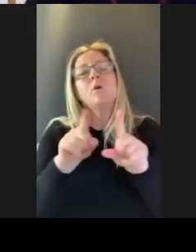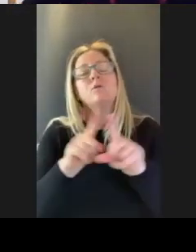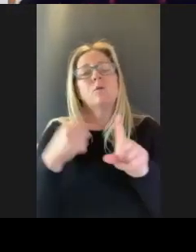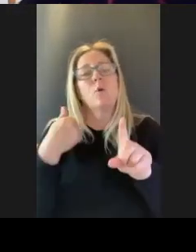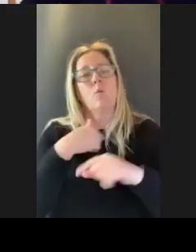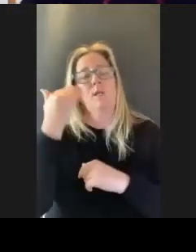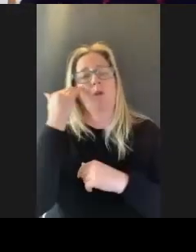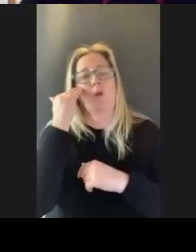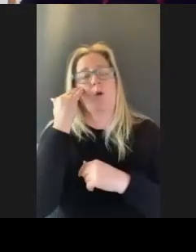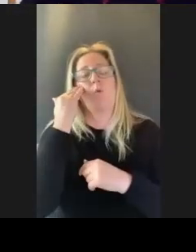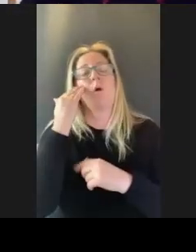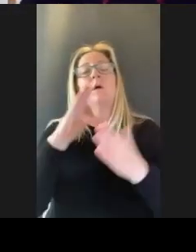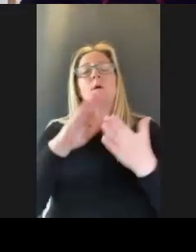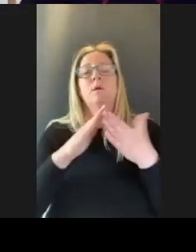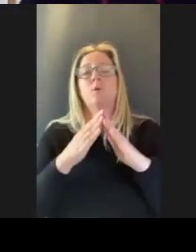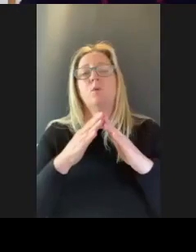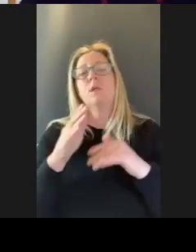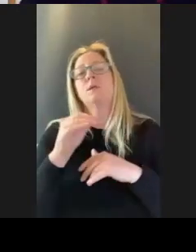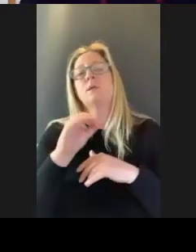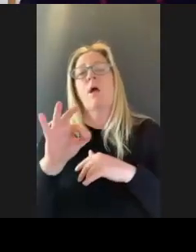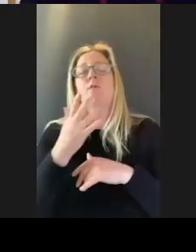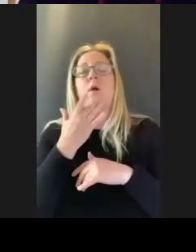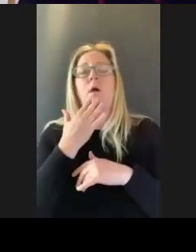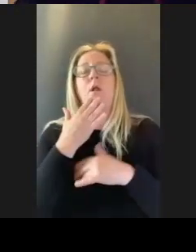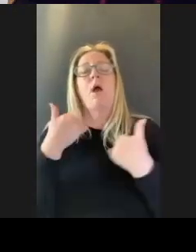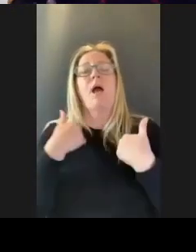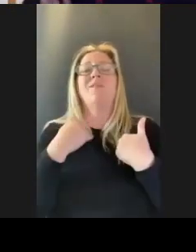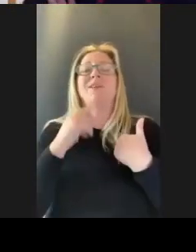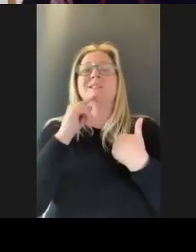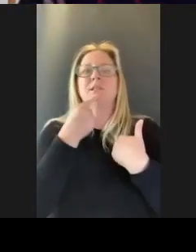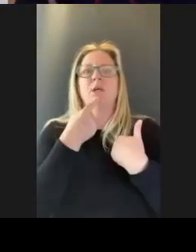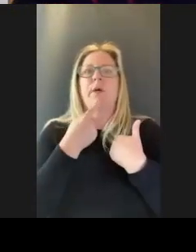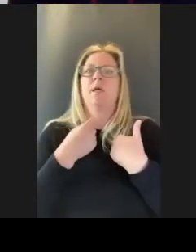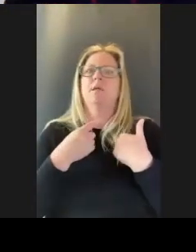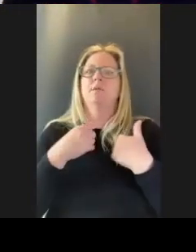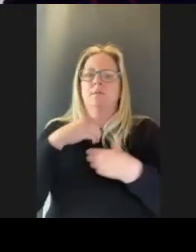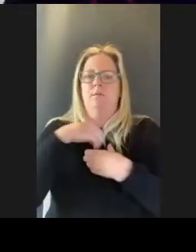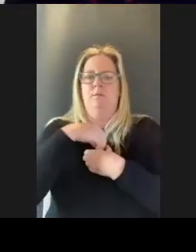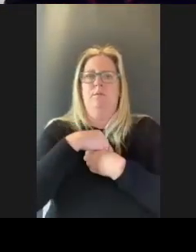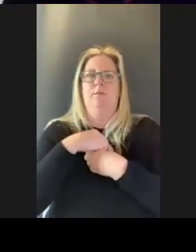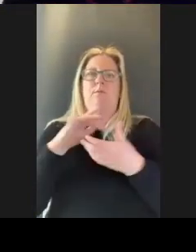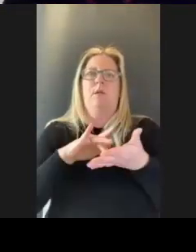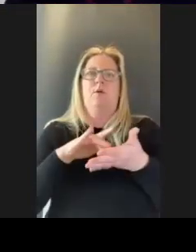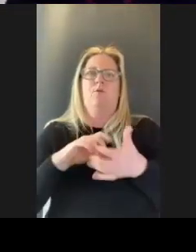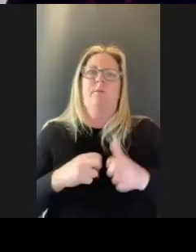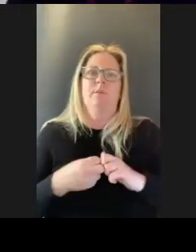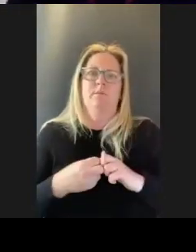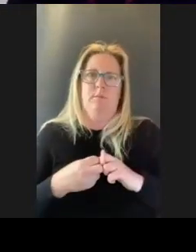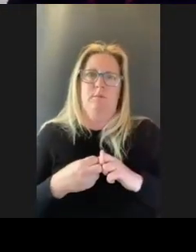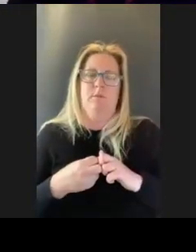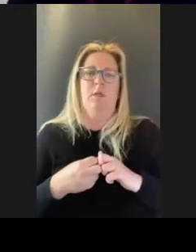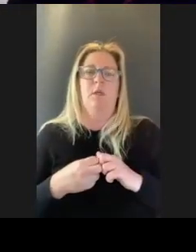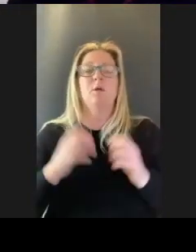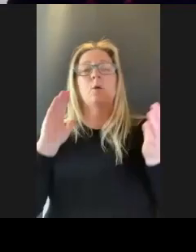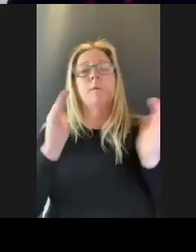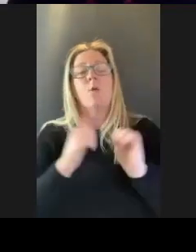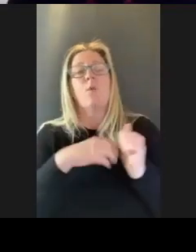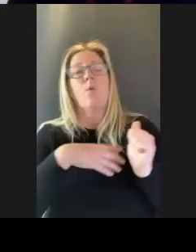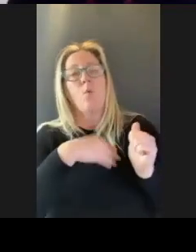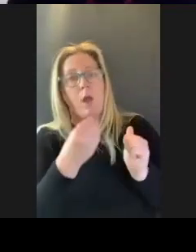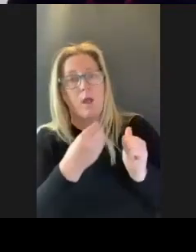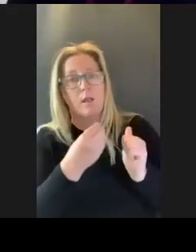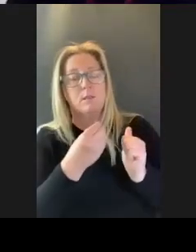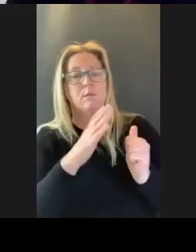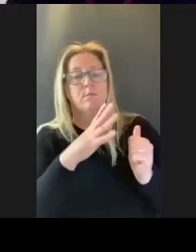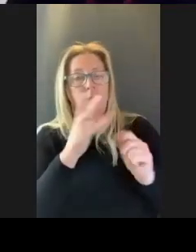of color have also shown to have serious underlying medical conditions. So when compared to whites, Black